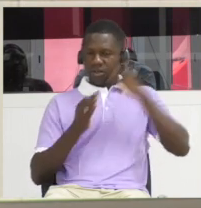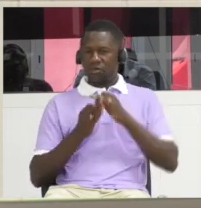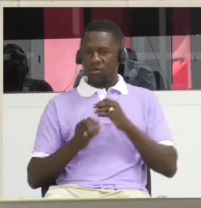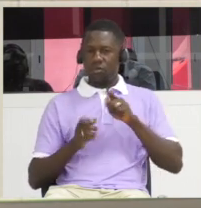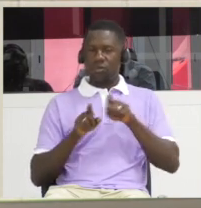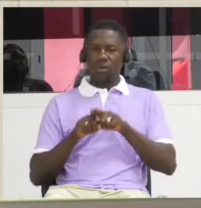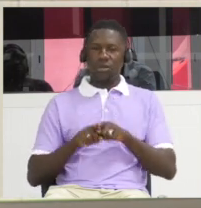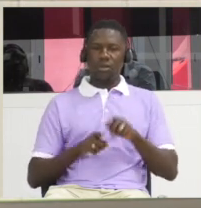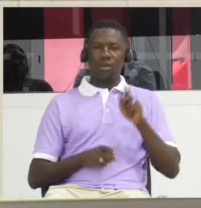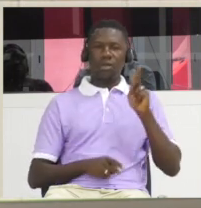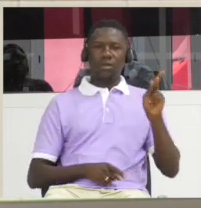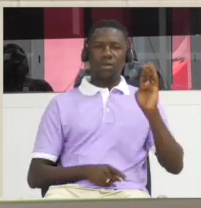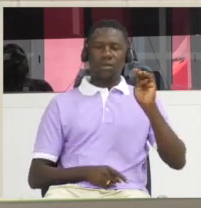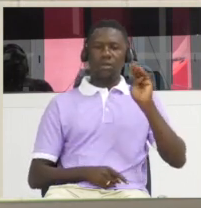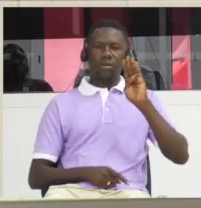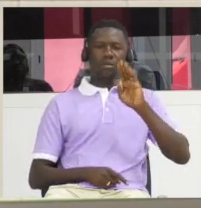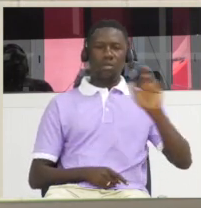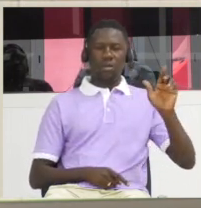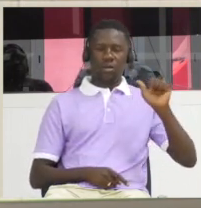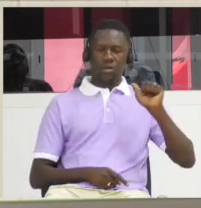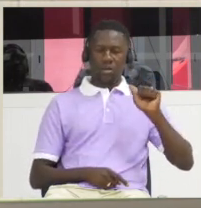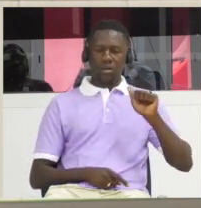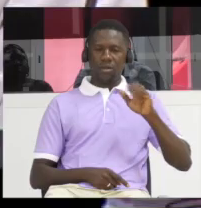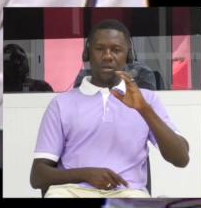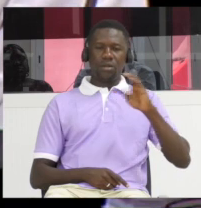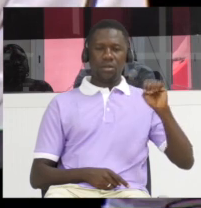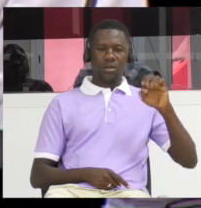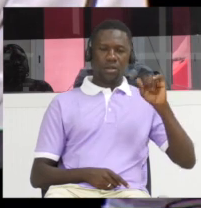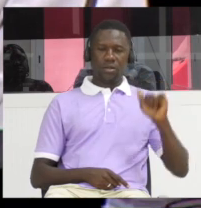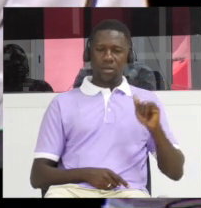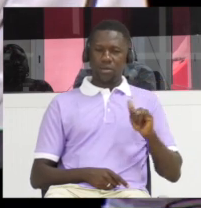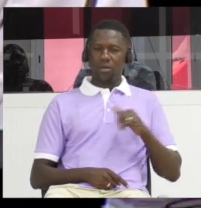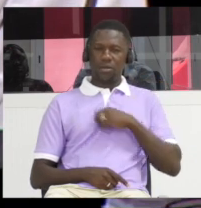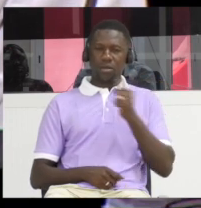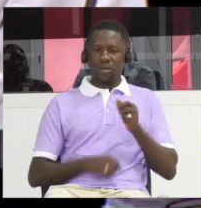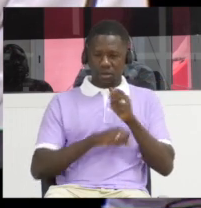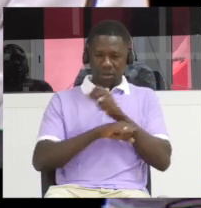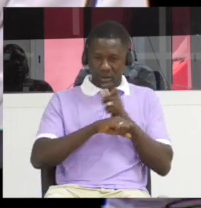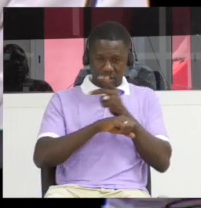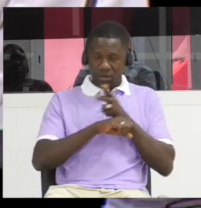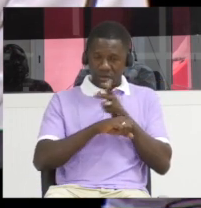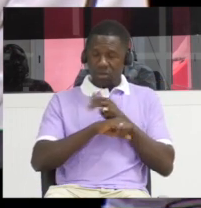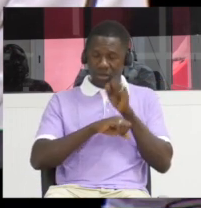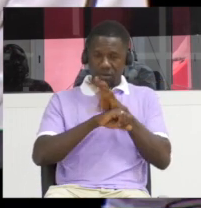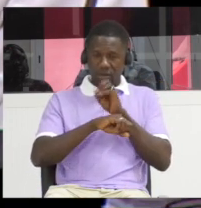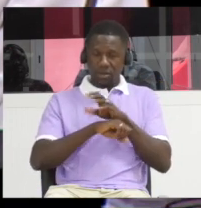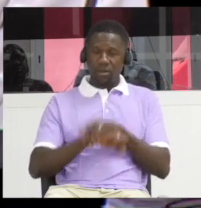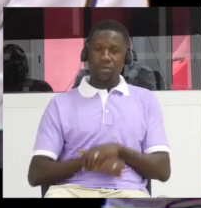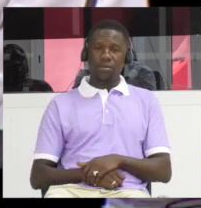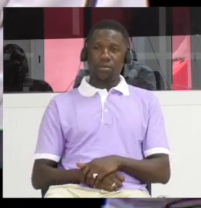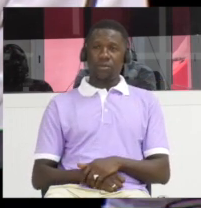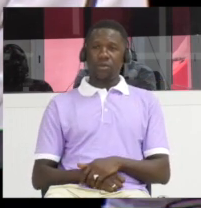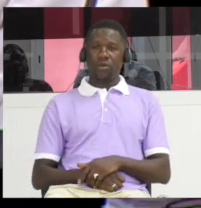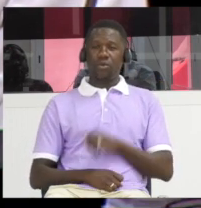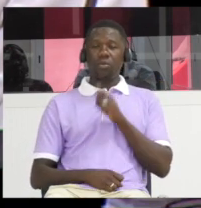and the security advisor. So you traveled in a convoy of two vehicles? Your vehicle,